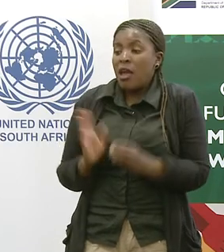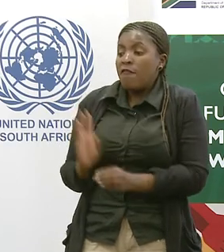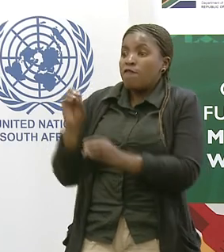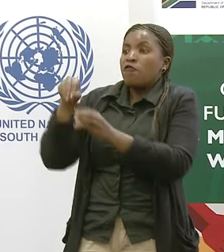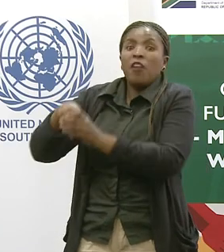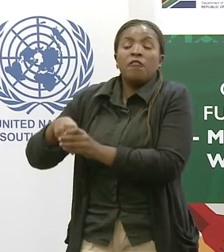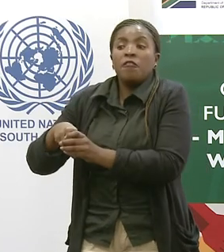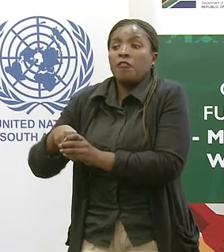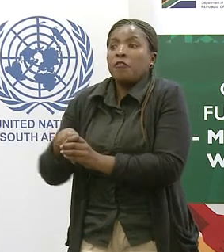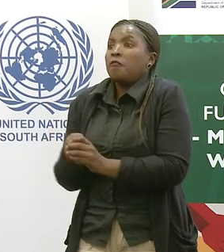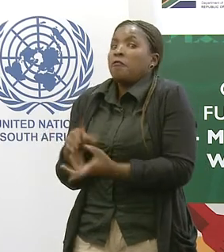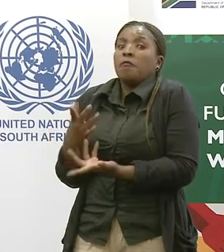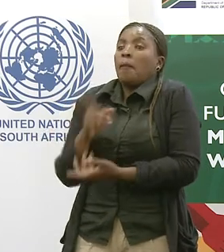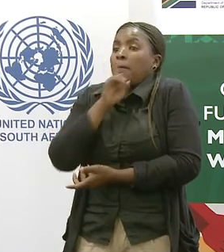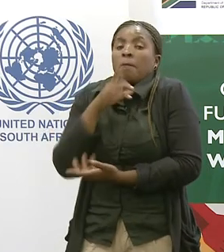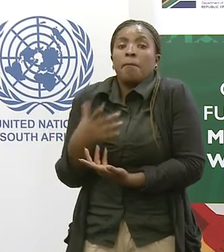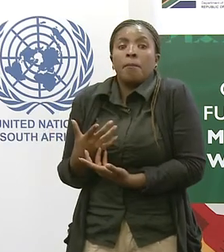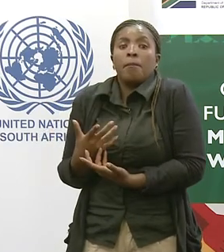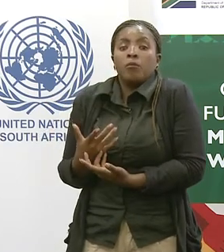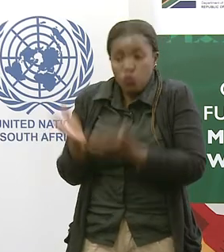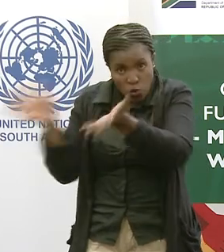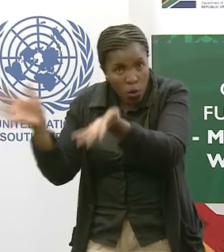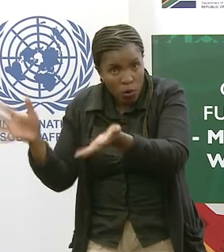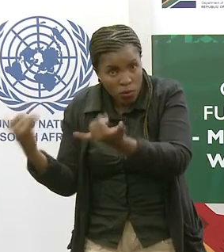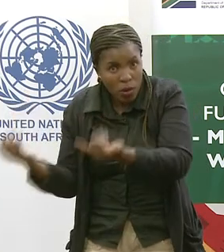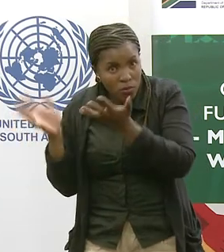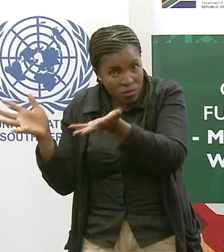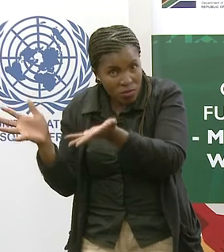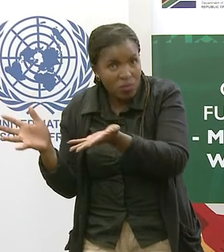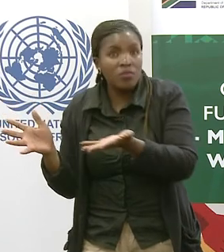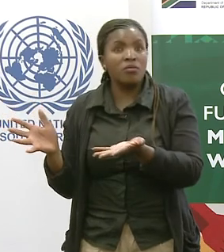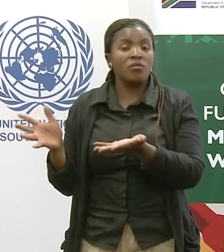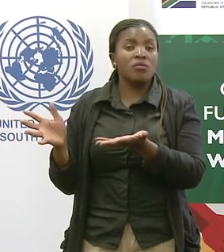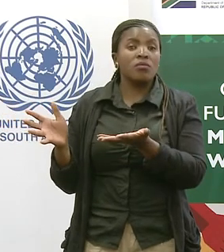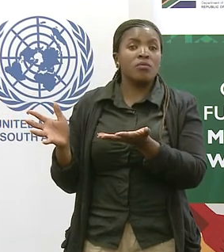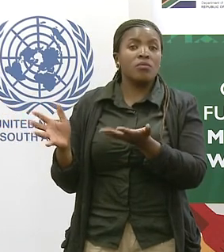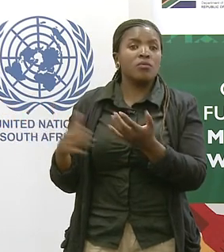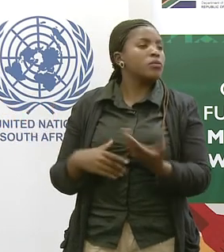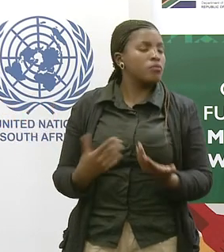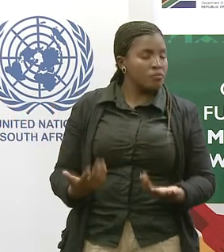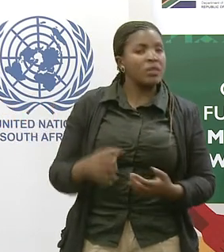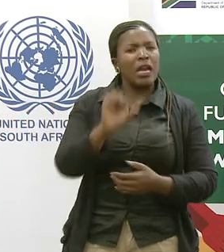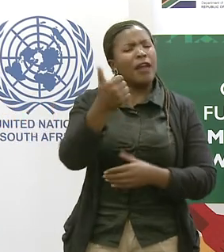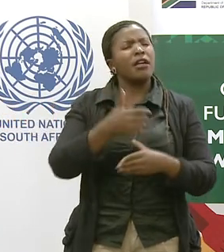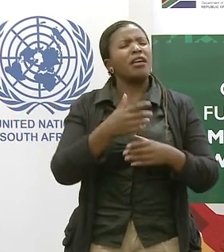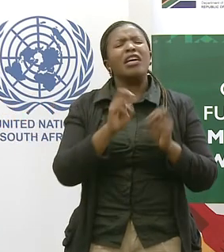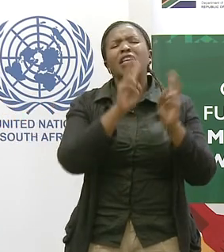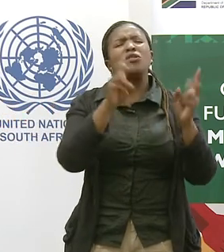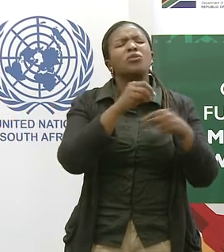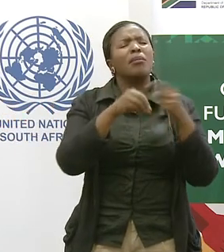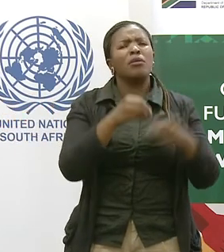us, how we get involved. You know, the issue of EPWP also falls within